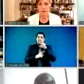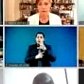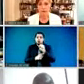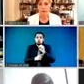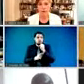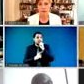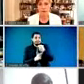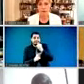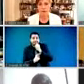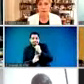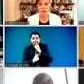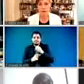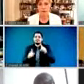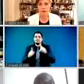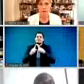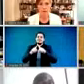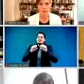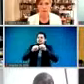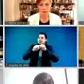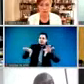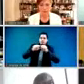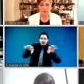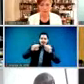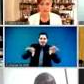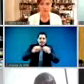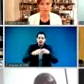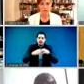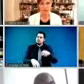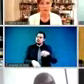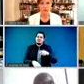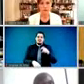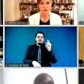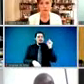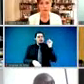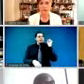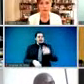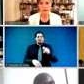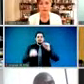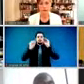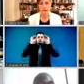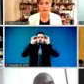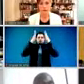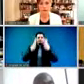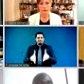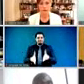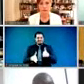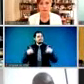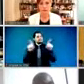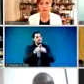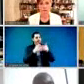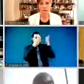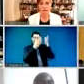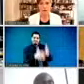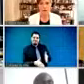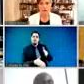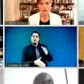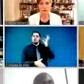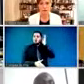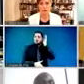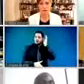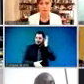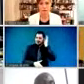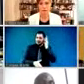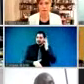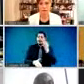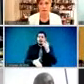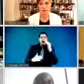also like, I add my voice to my sister who have spoke from Ghana. I'm a lawyer by profession. There's a lot of incidents I can talk about, but I don't repeat for the sake of time. But I think it's a right time now that